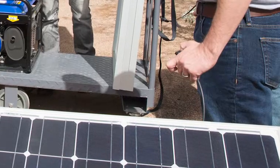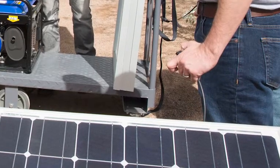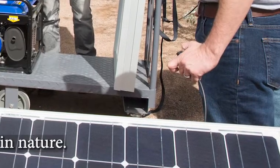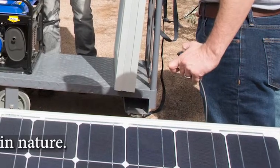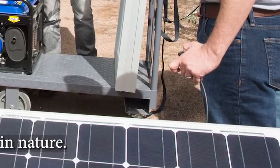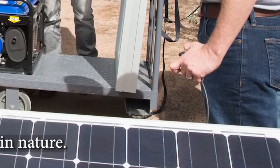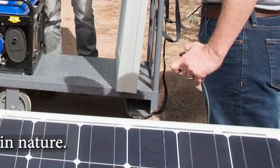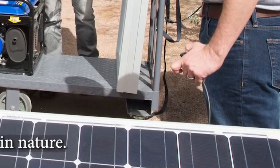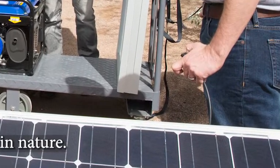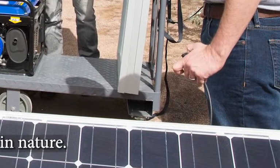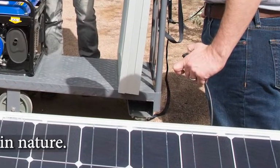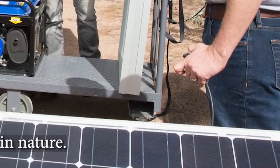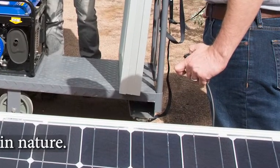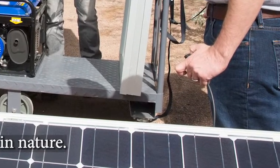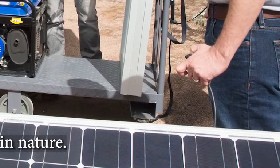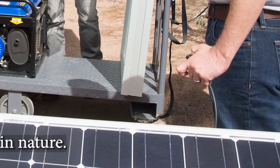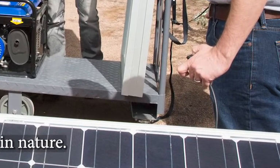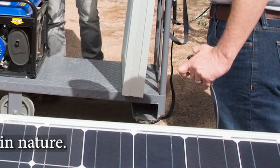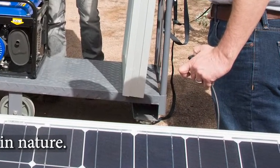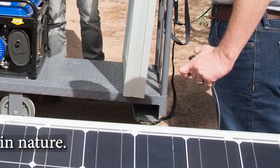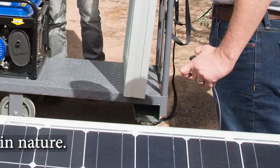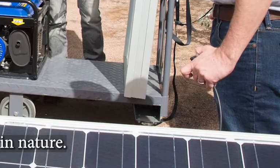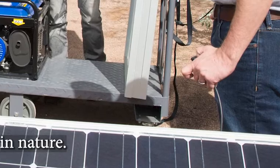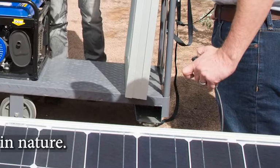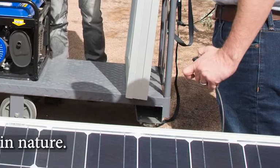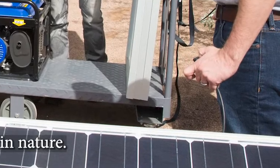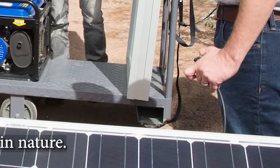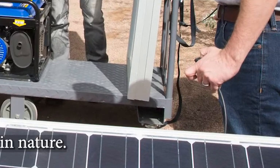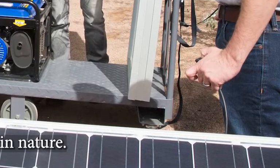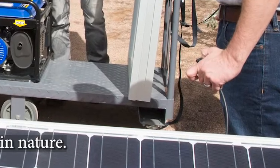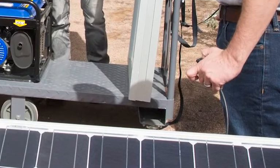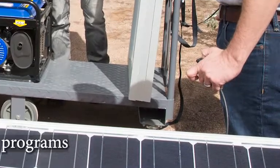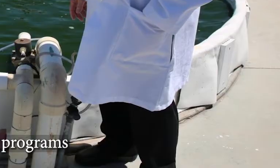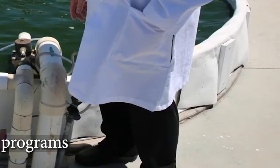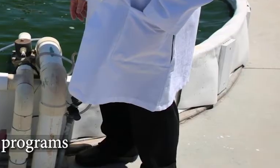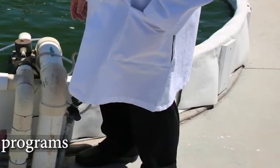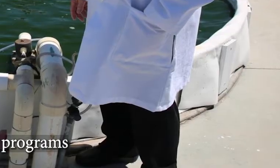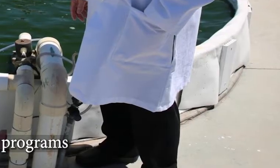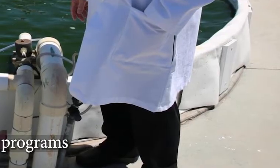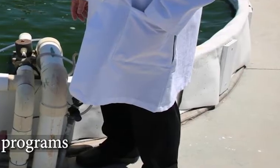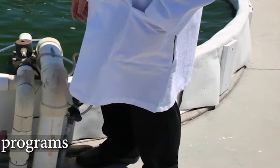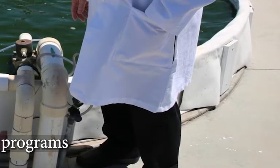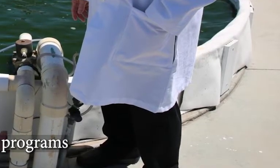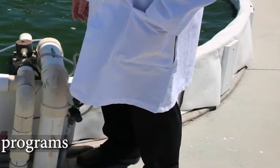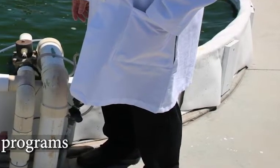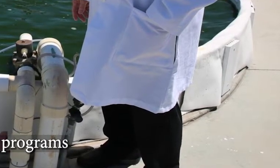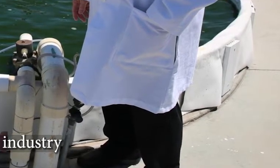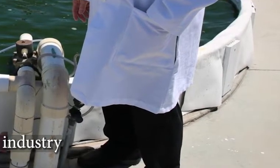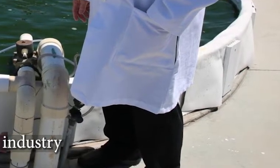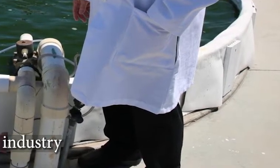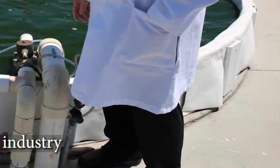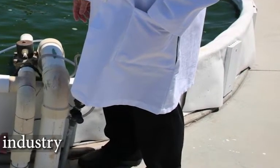innovations that are really transformative in nature. But with many of our current